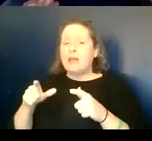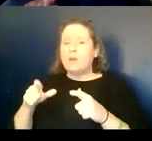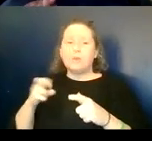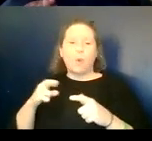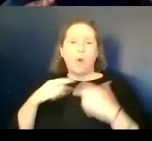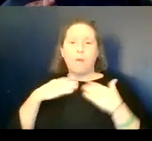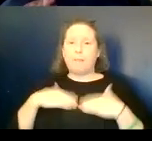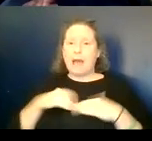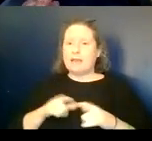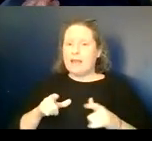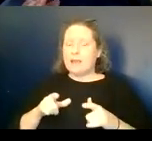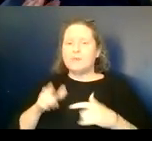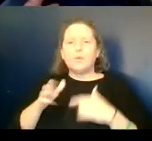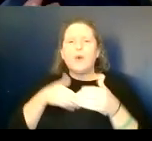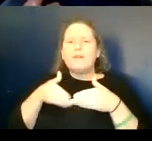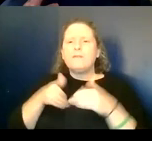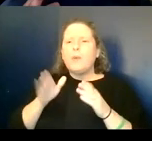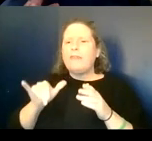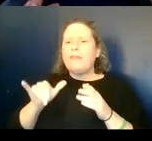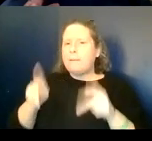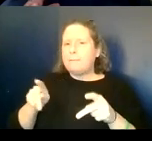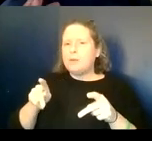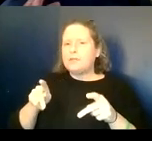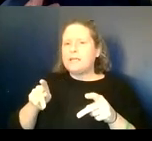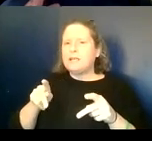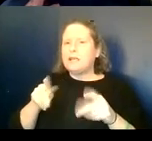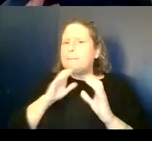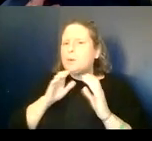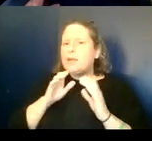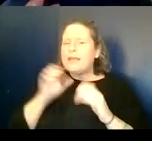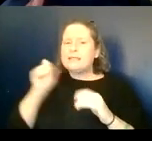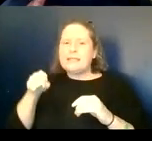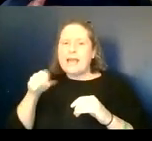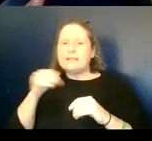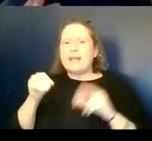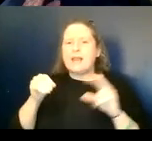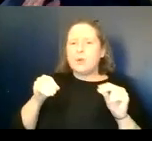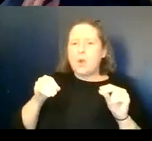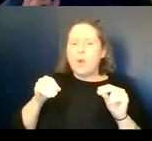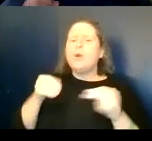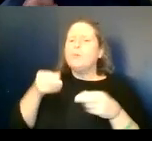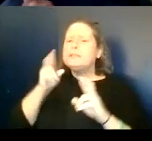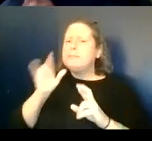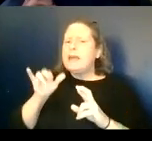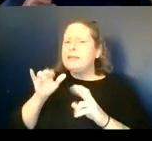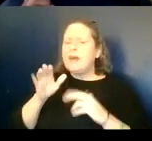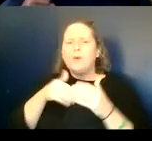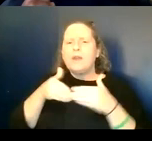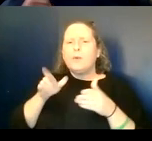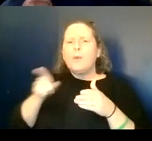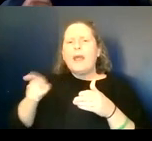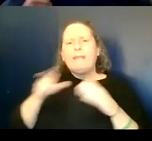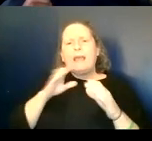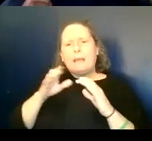no in any way, we expect that request in any form. And also, consent